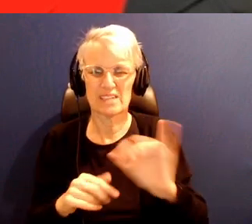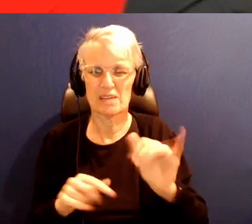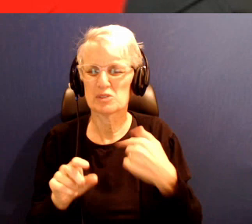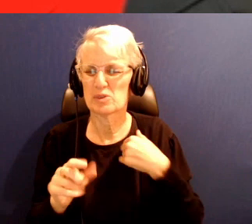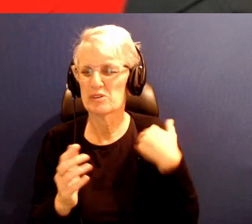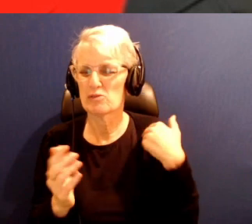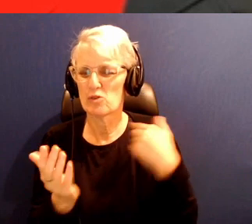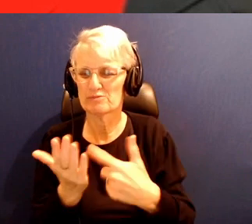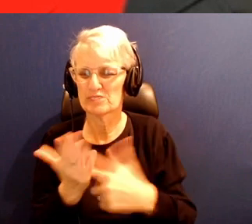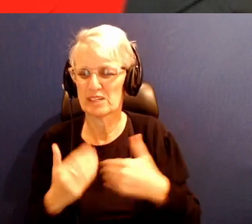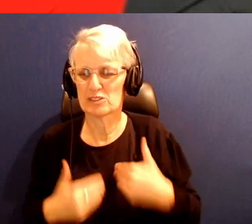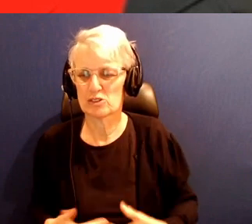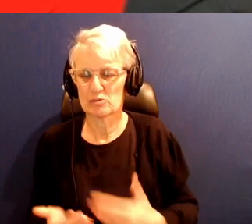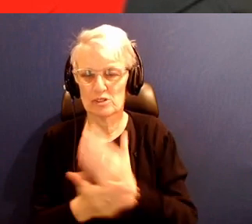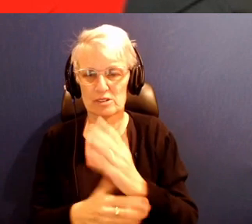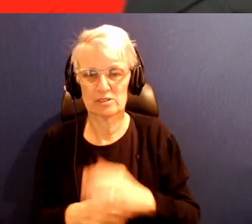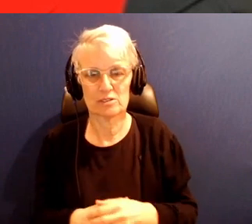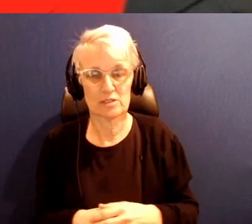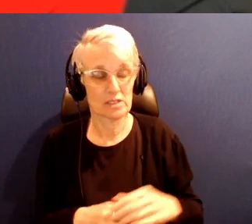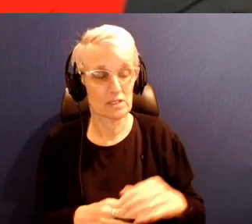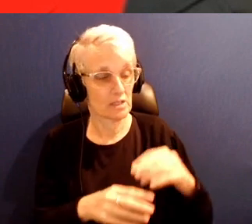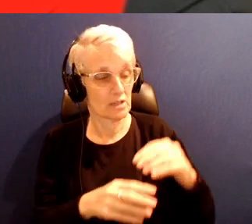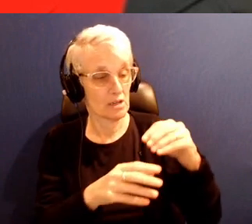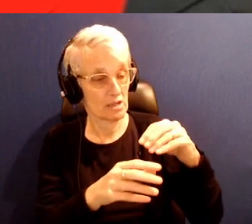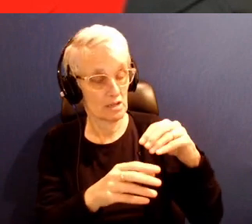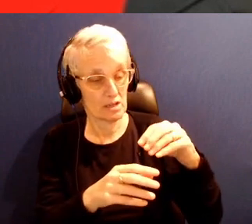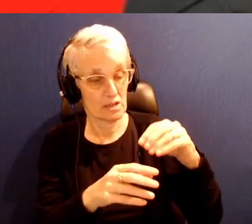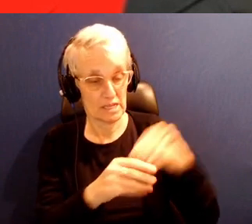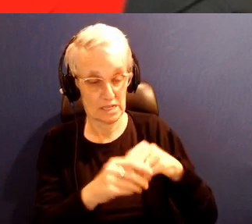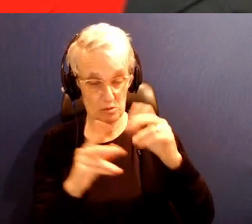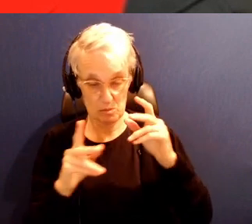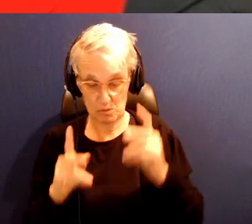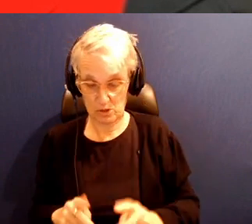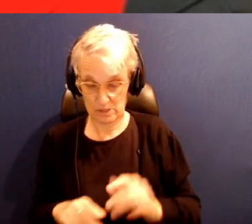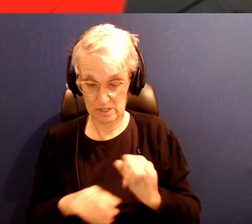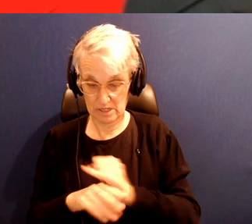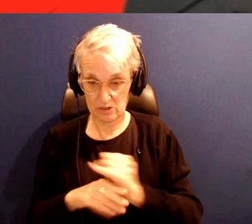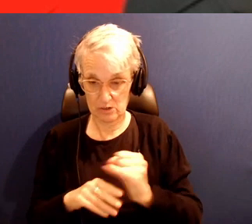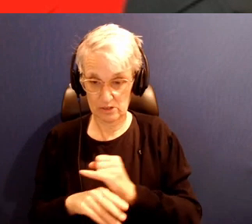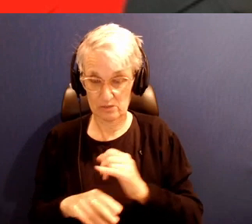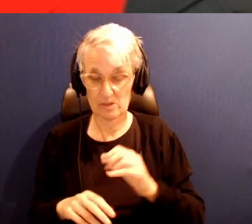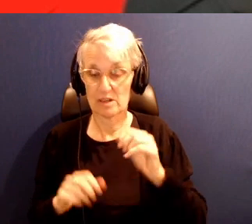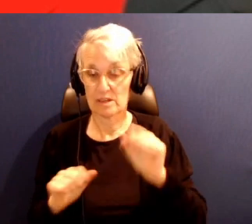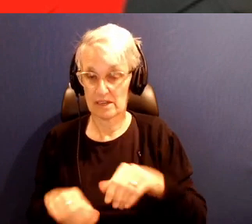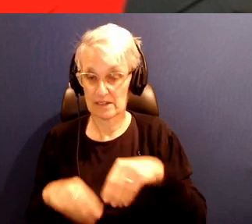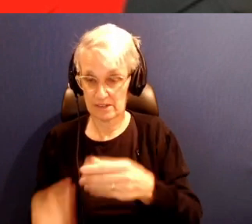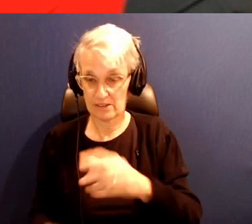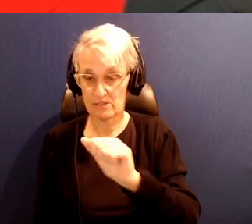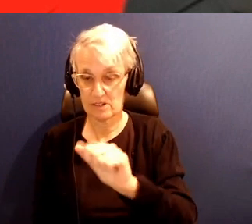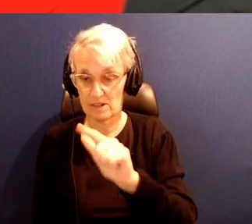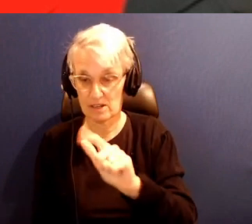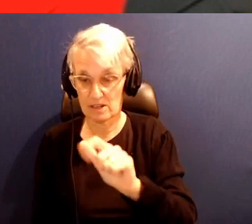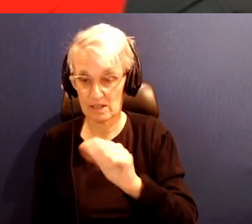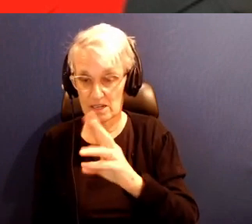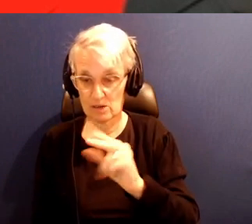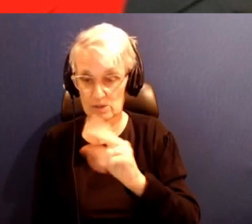in the human rights section. In person internships cannot receive a salary in addition to allowances, so